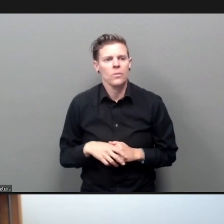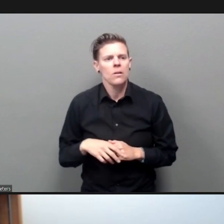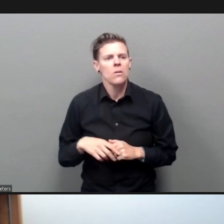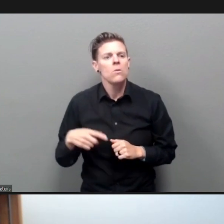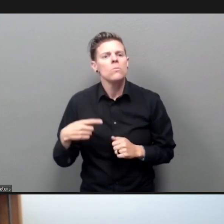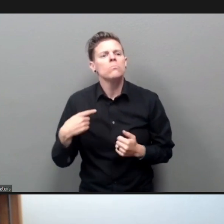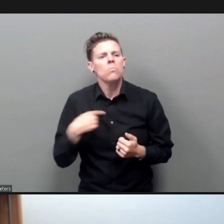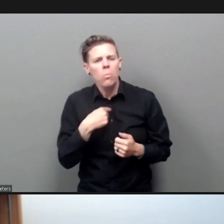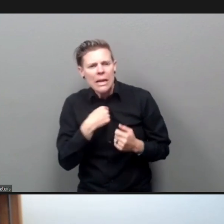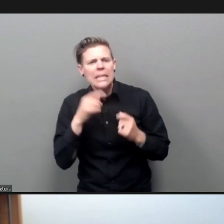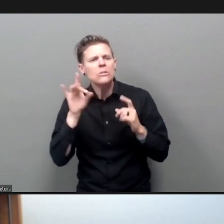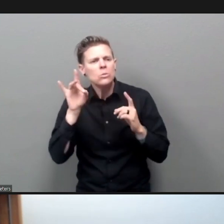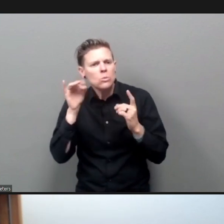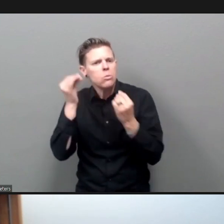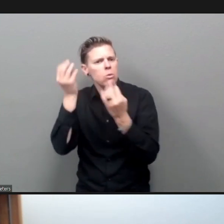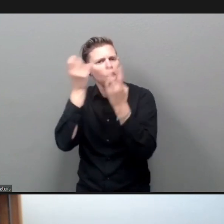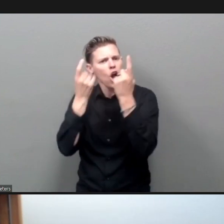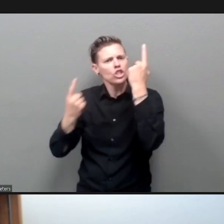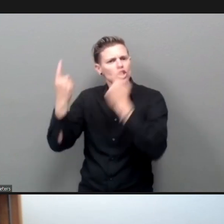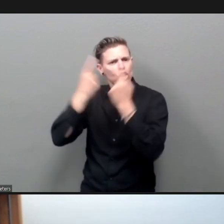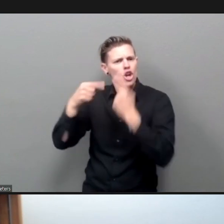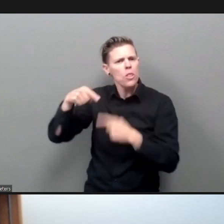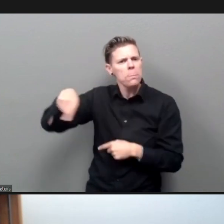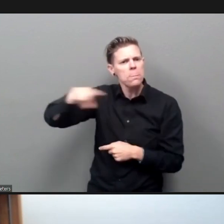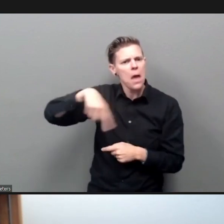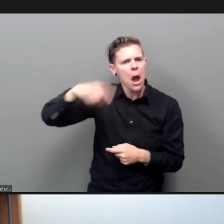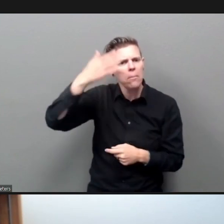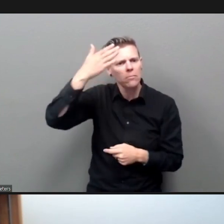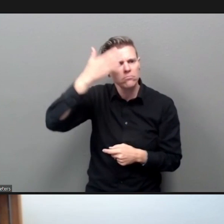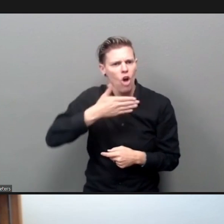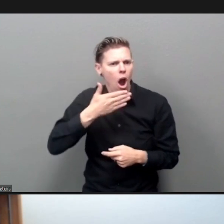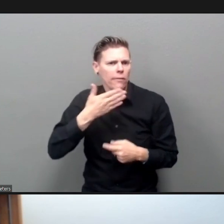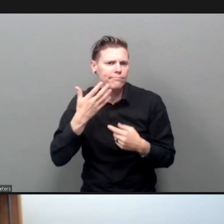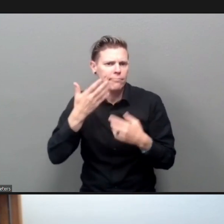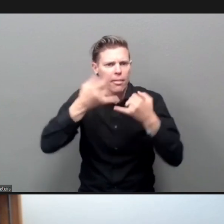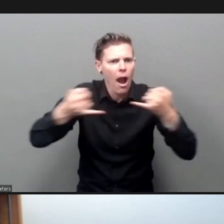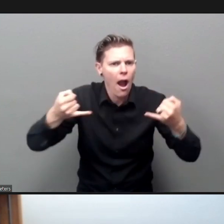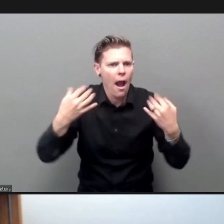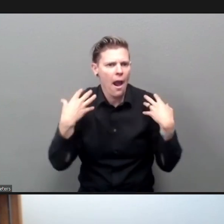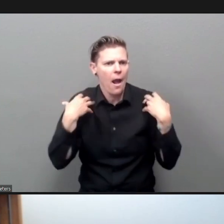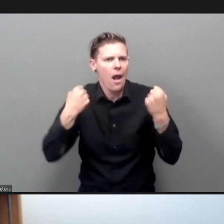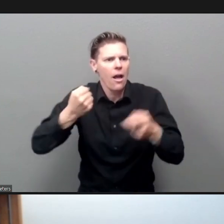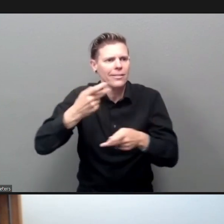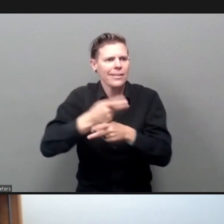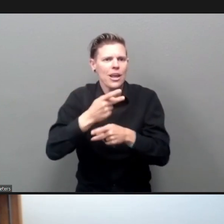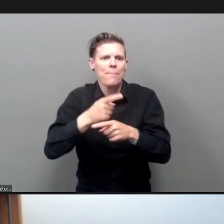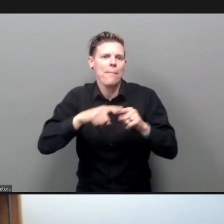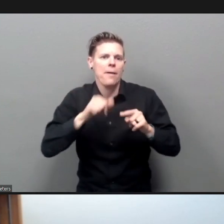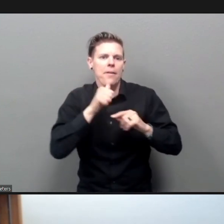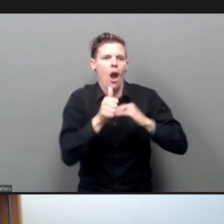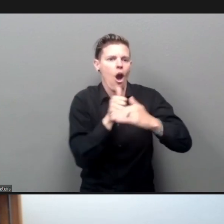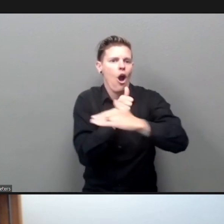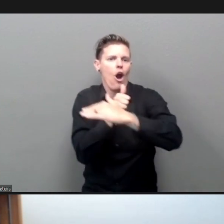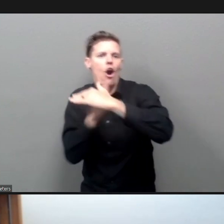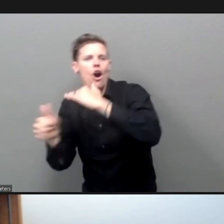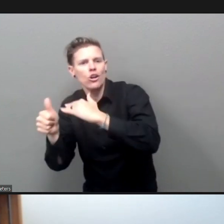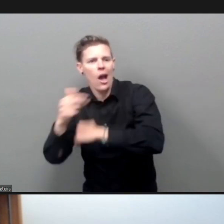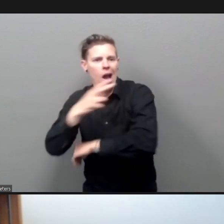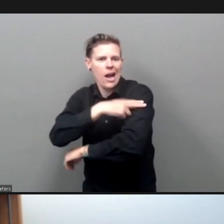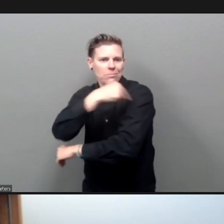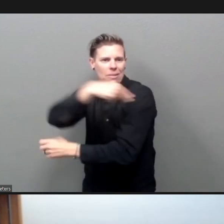point in time when the governor made that decision, include various groups of healthcare workers, not just EMTs